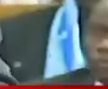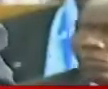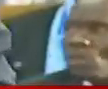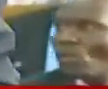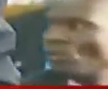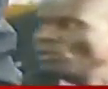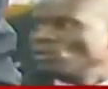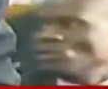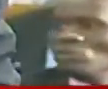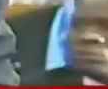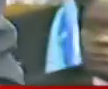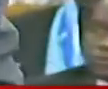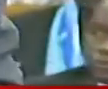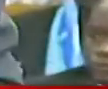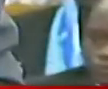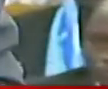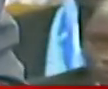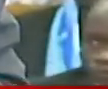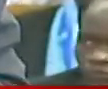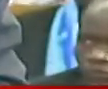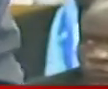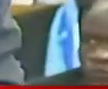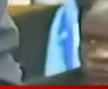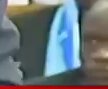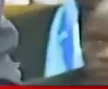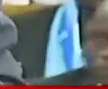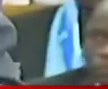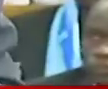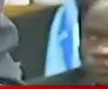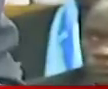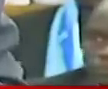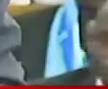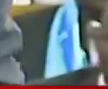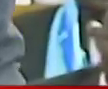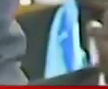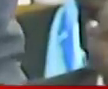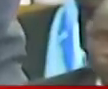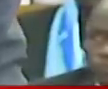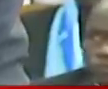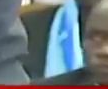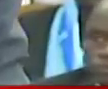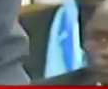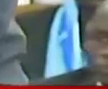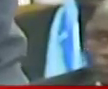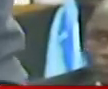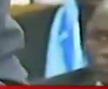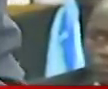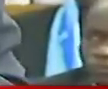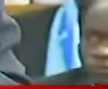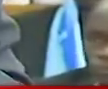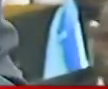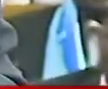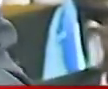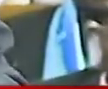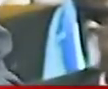If we want to deliver real change, my colleagues in the opposition, if we want to really deliver real change,